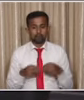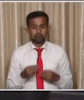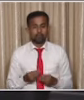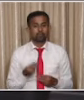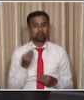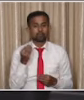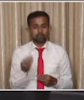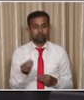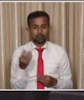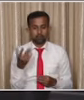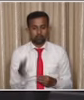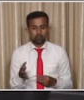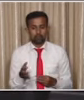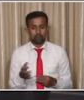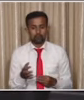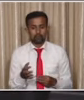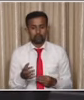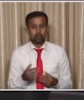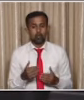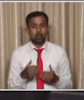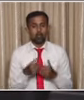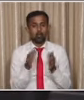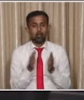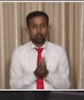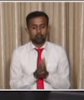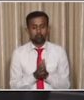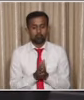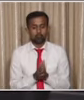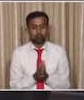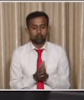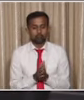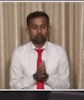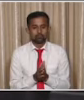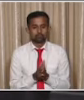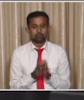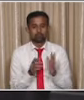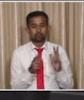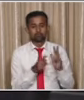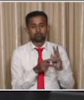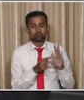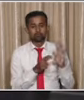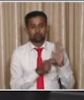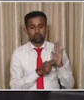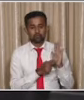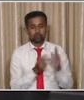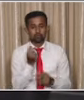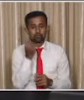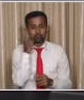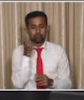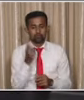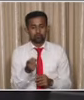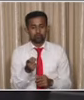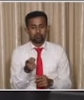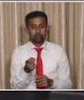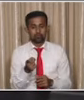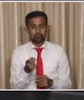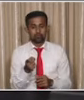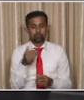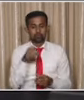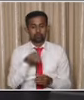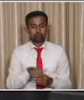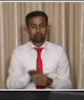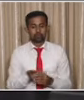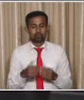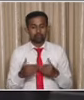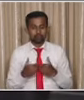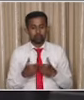which are in UN, calling for a ceasefire. And in that, we have made our interventions. And our permanent representative